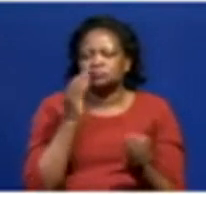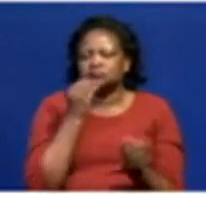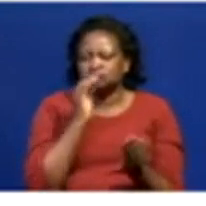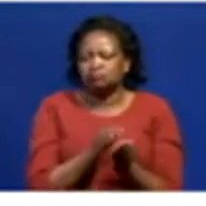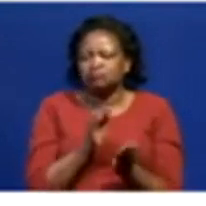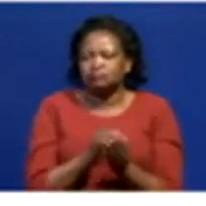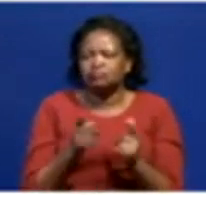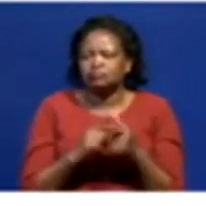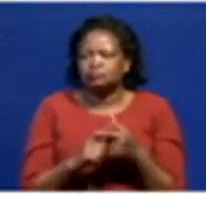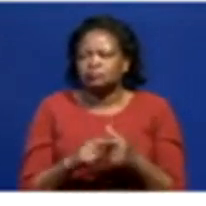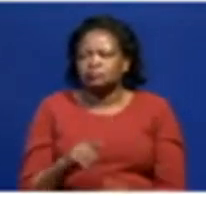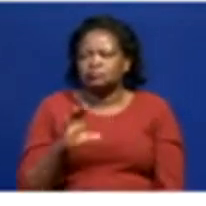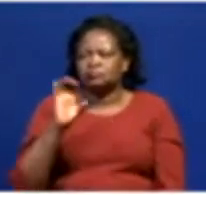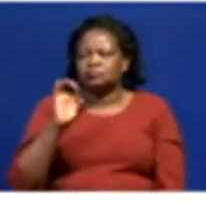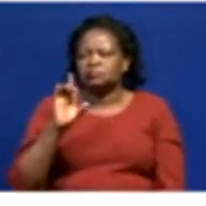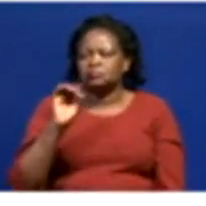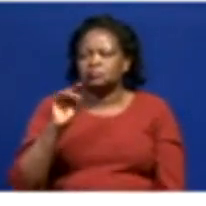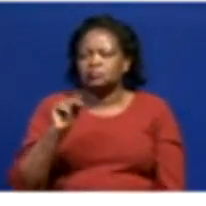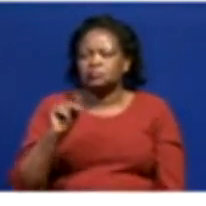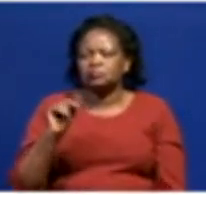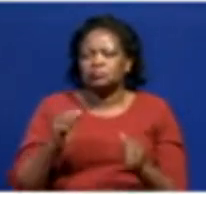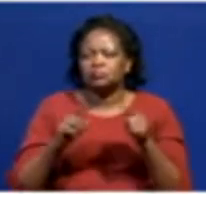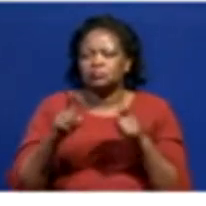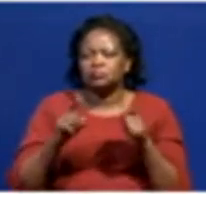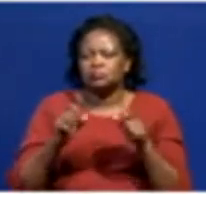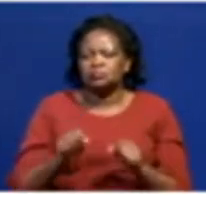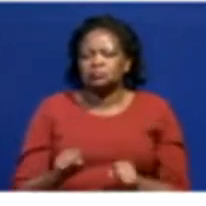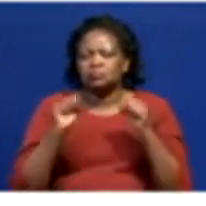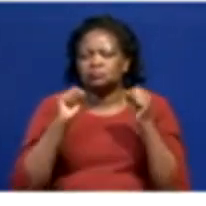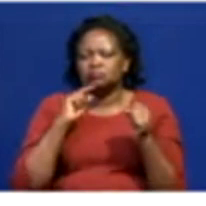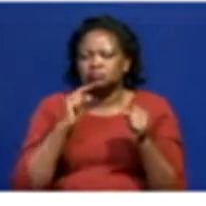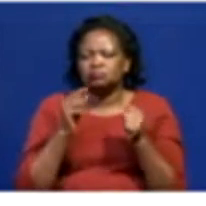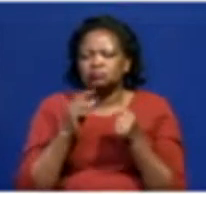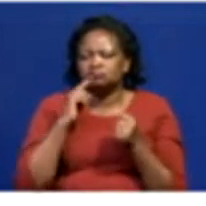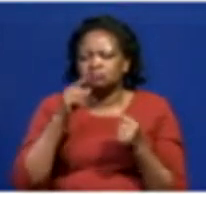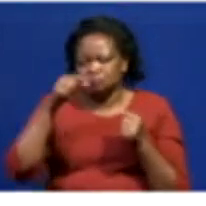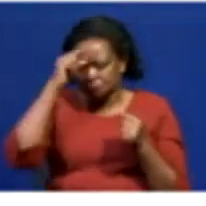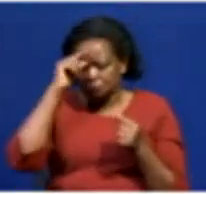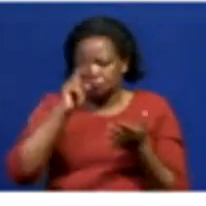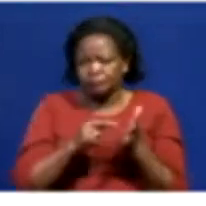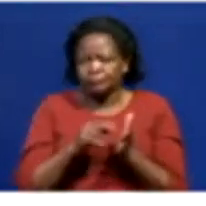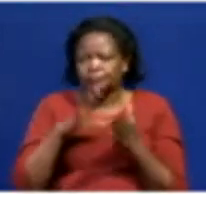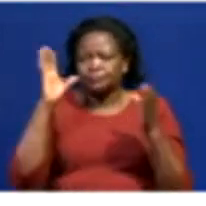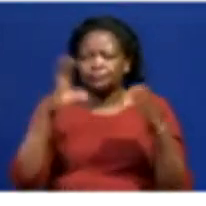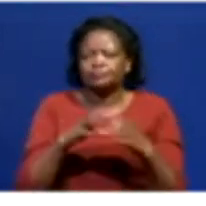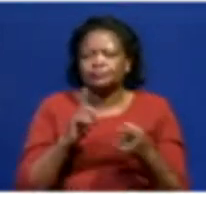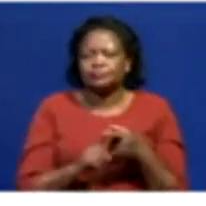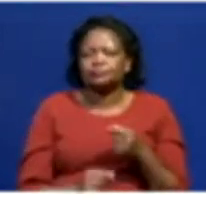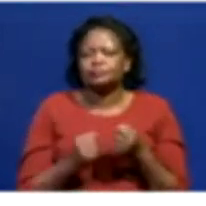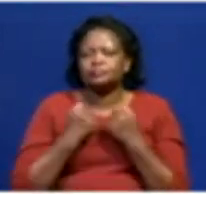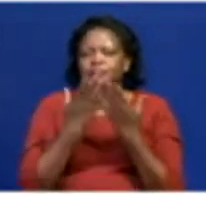part, Elgon Managing Director Dr. Bimal Kantaria wants the government to contract more companies to